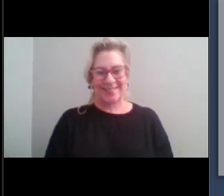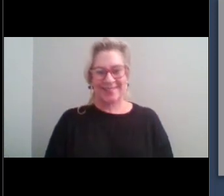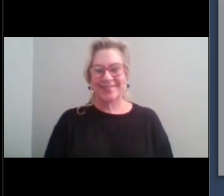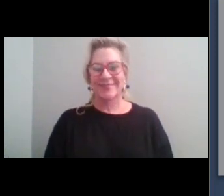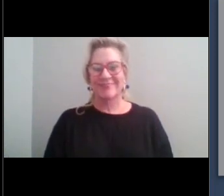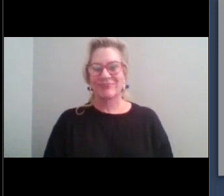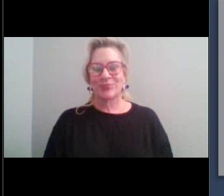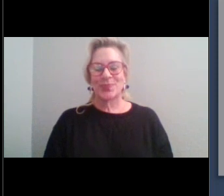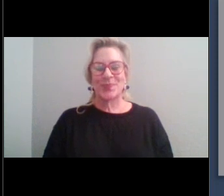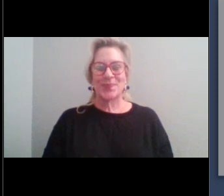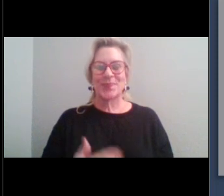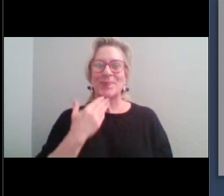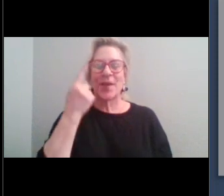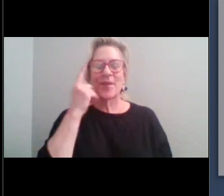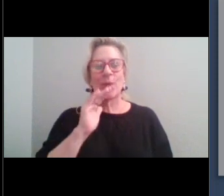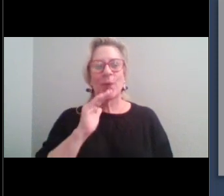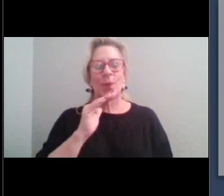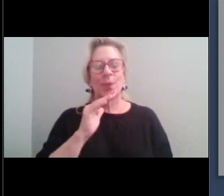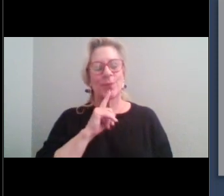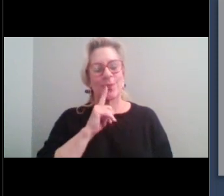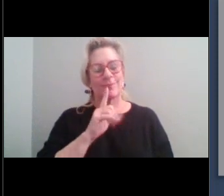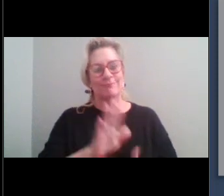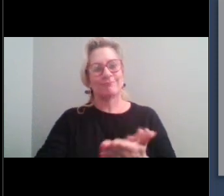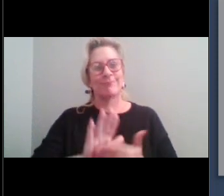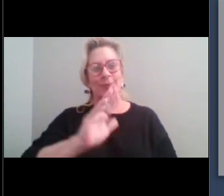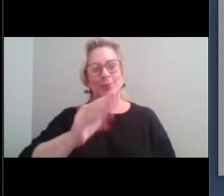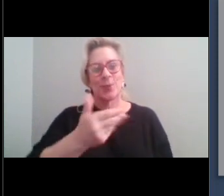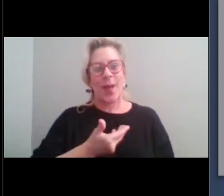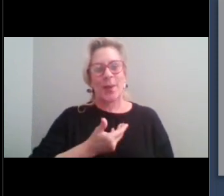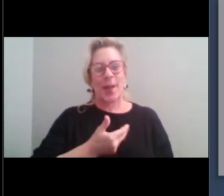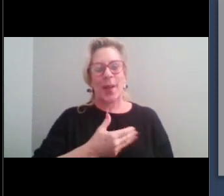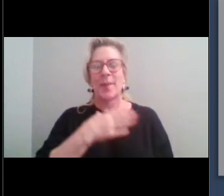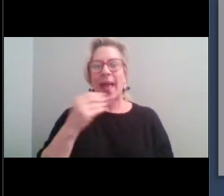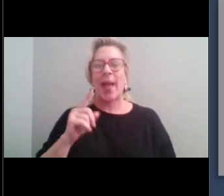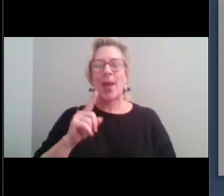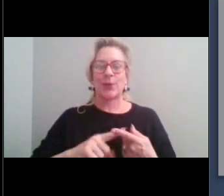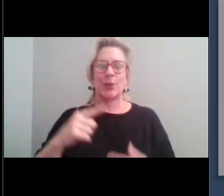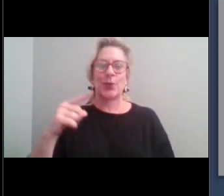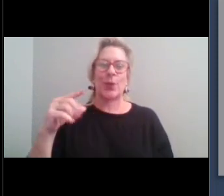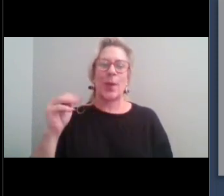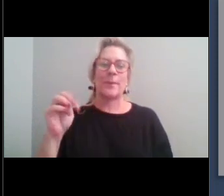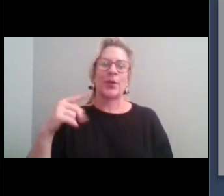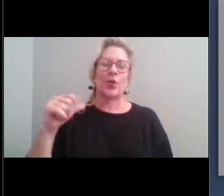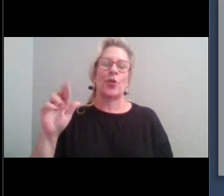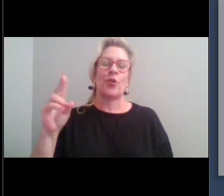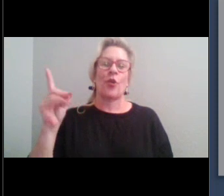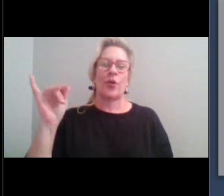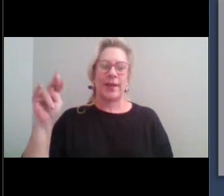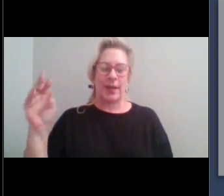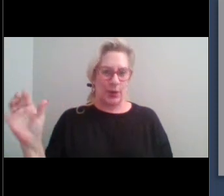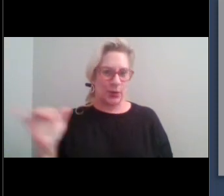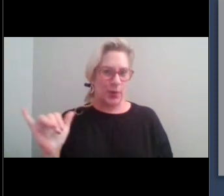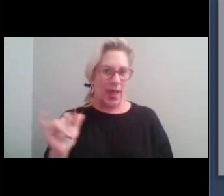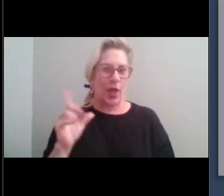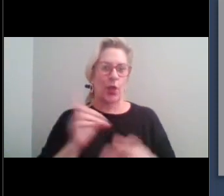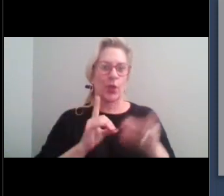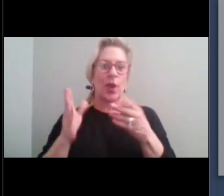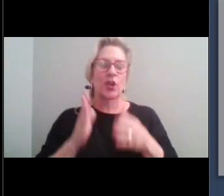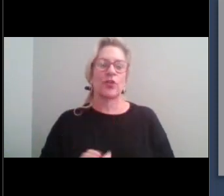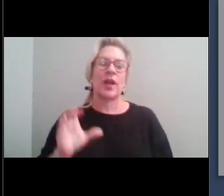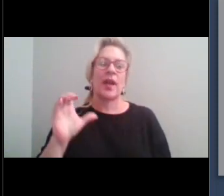the warm welcome, and Vice Chair Gardino as well. Thank you. The Director of